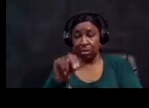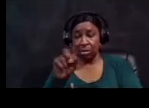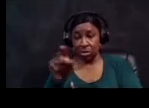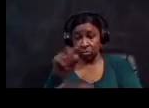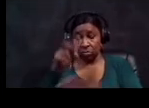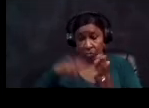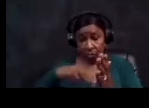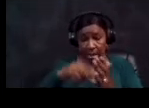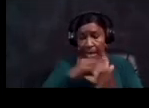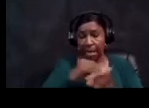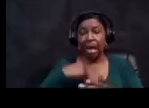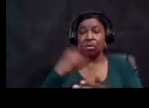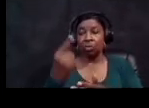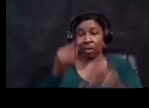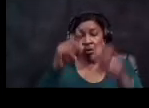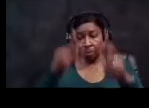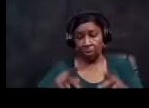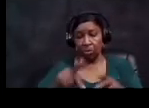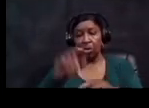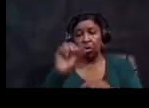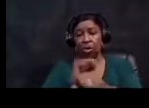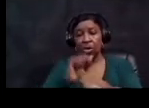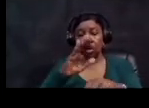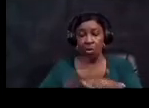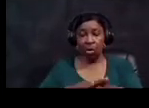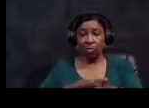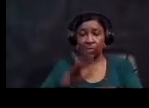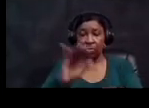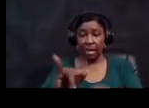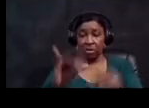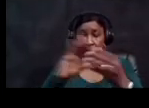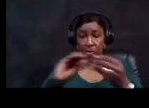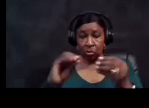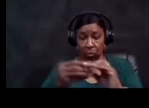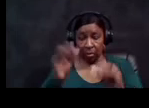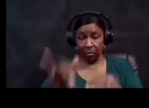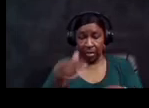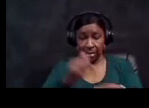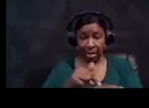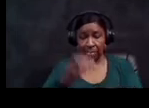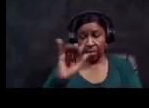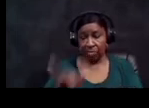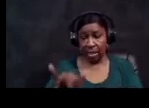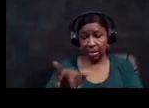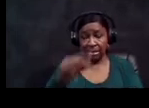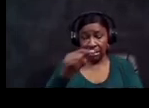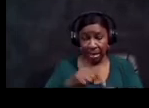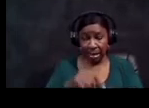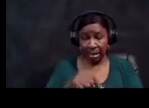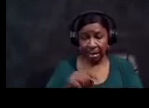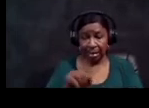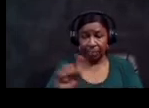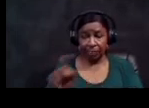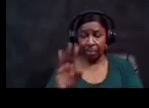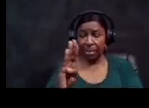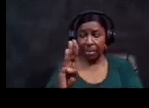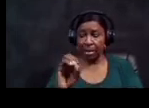part of that story. So at the time that Nina Bernstein was writing these